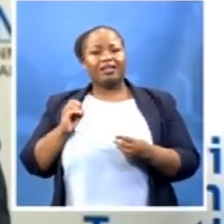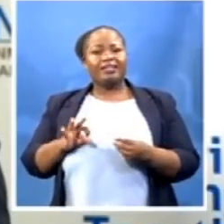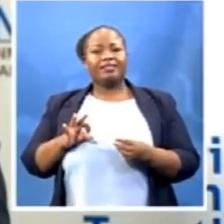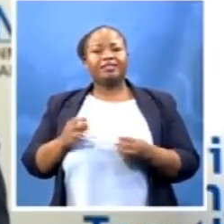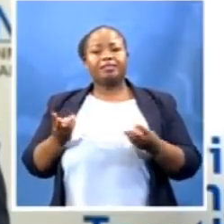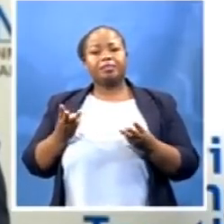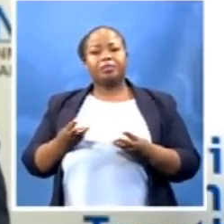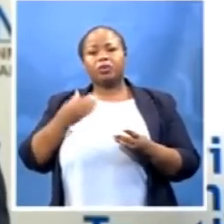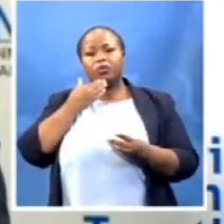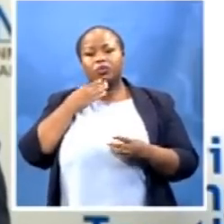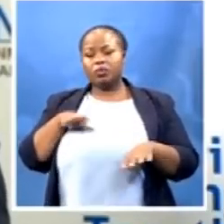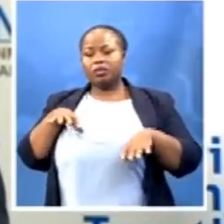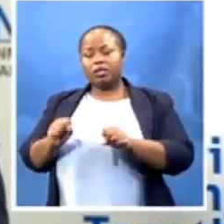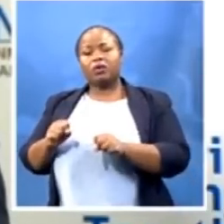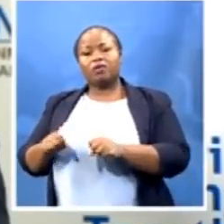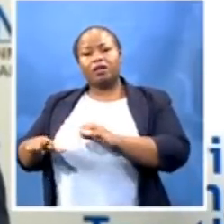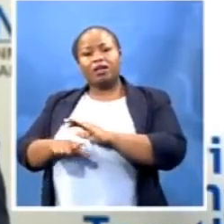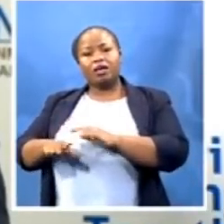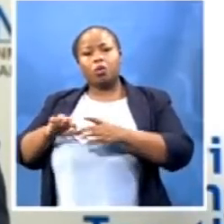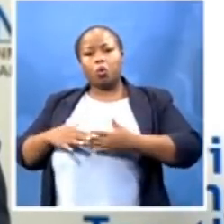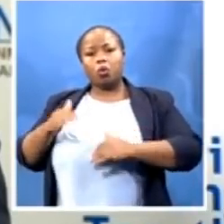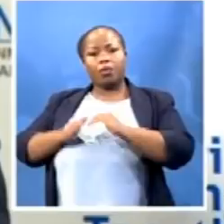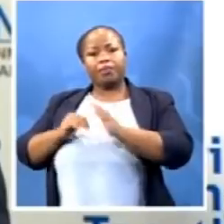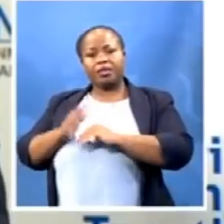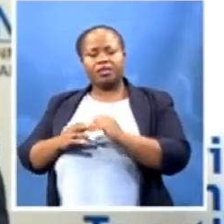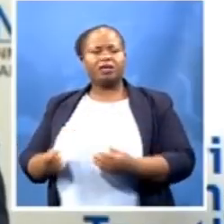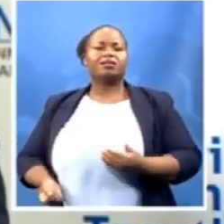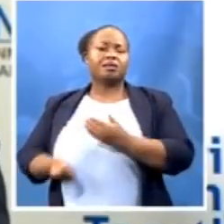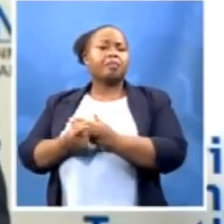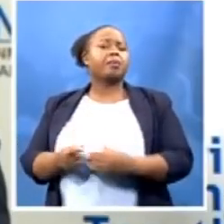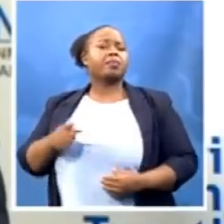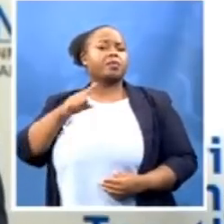is happening as a result of impudent